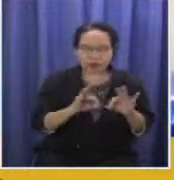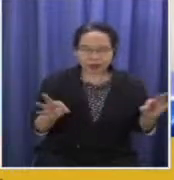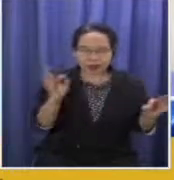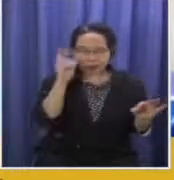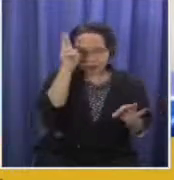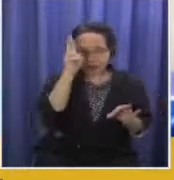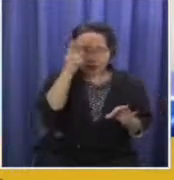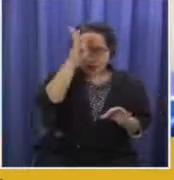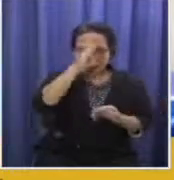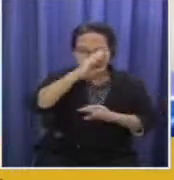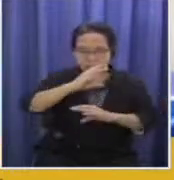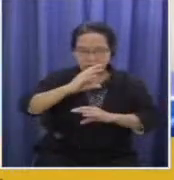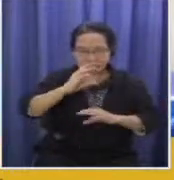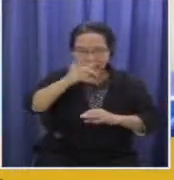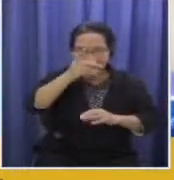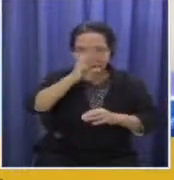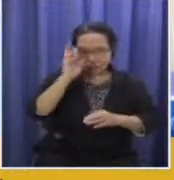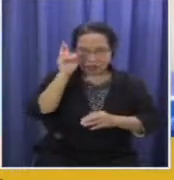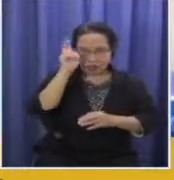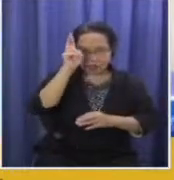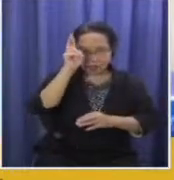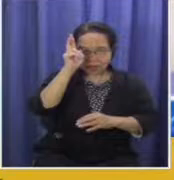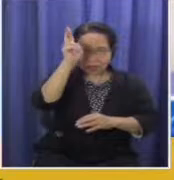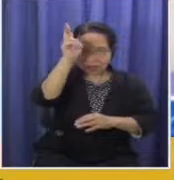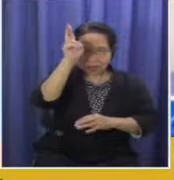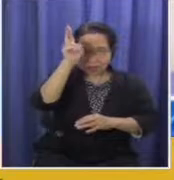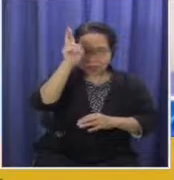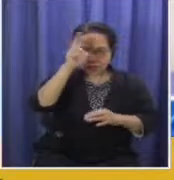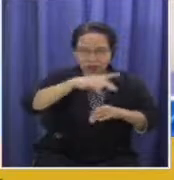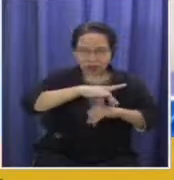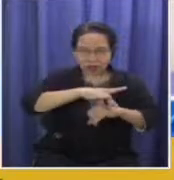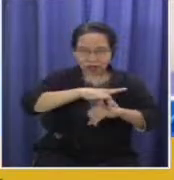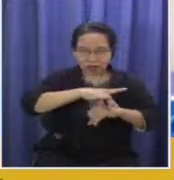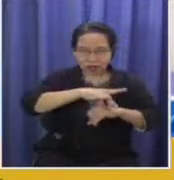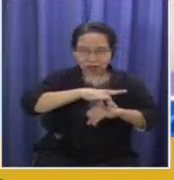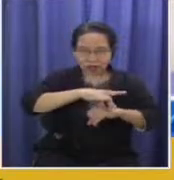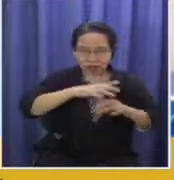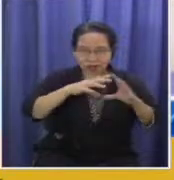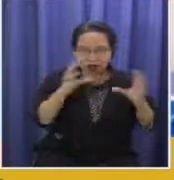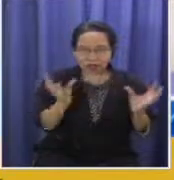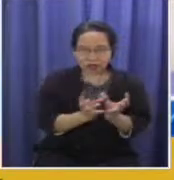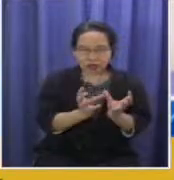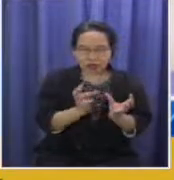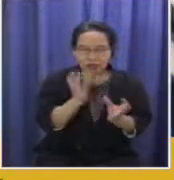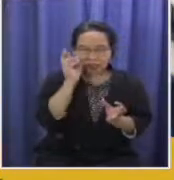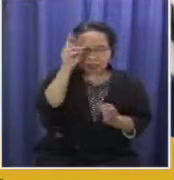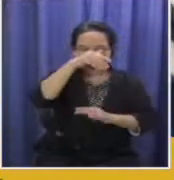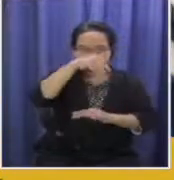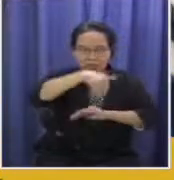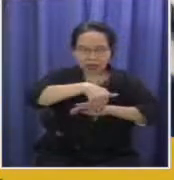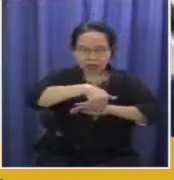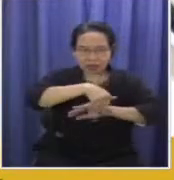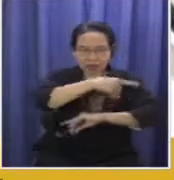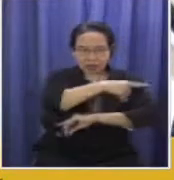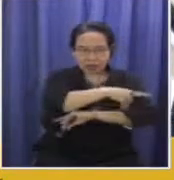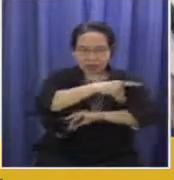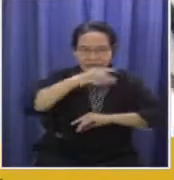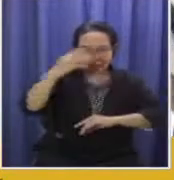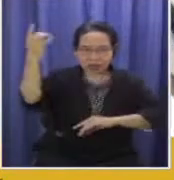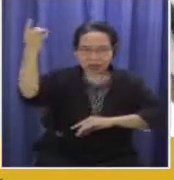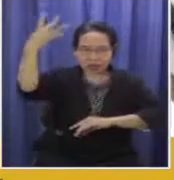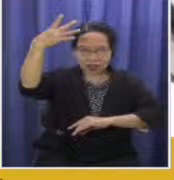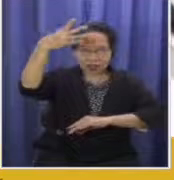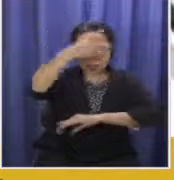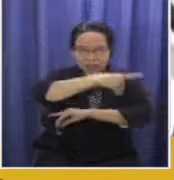is round is to maintain night and day. While it is light or